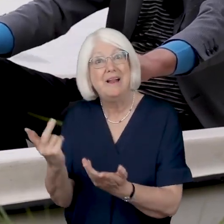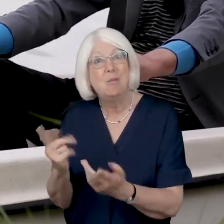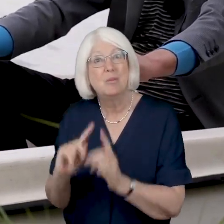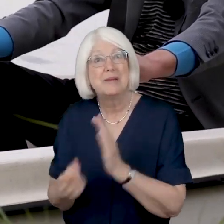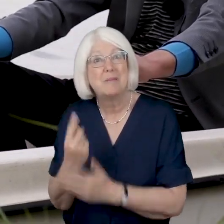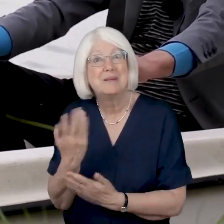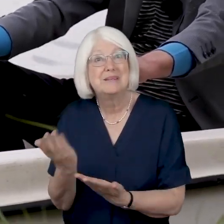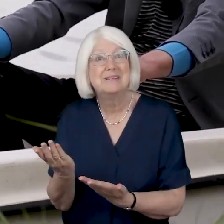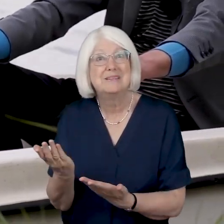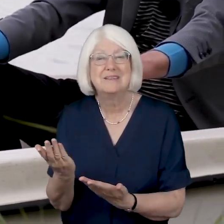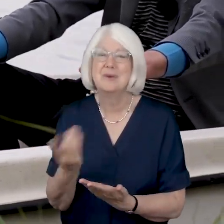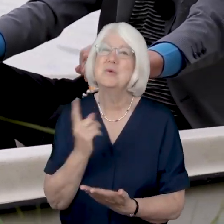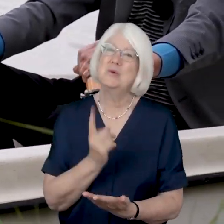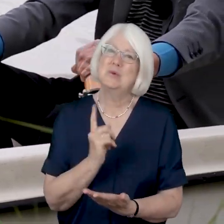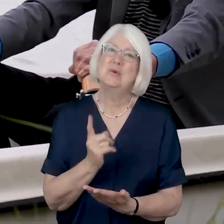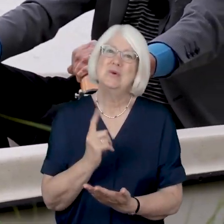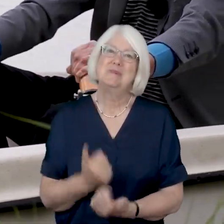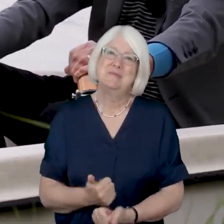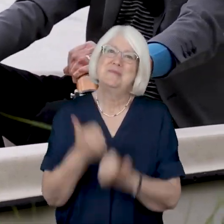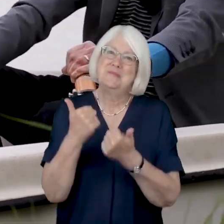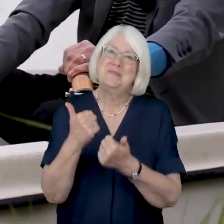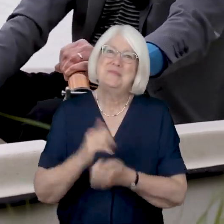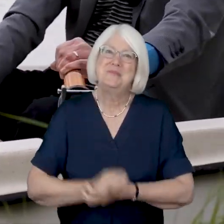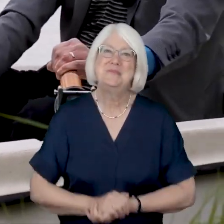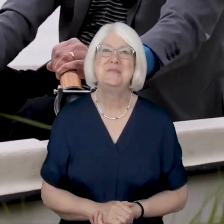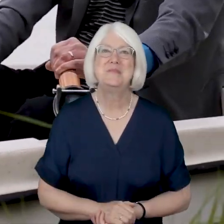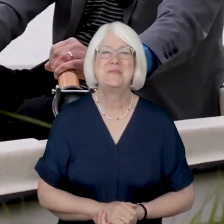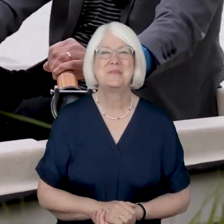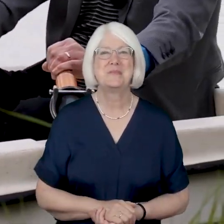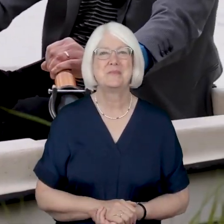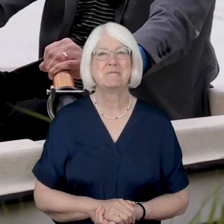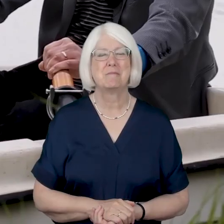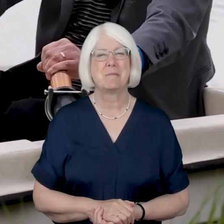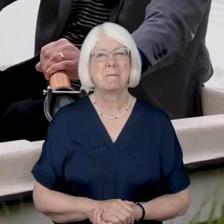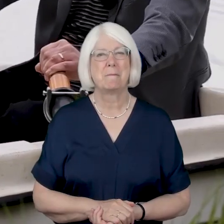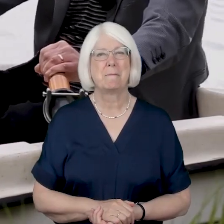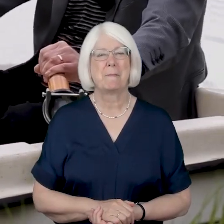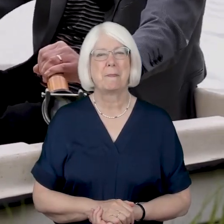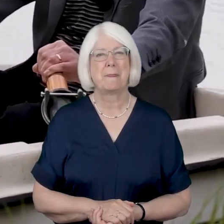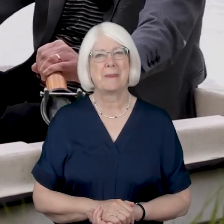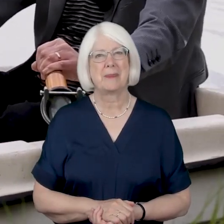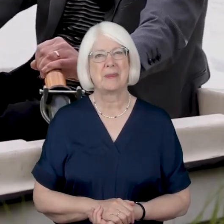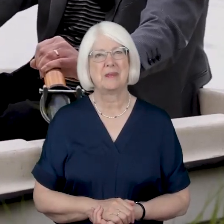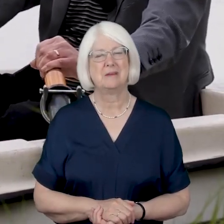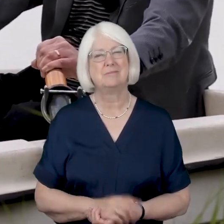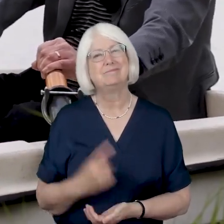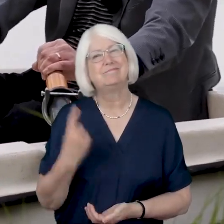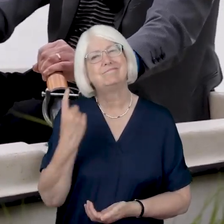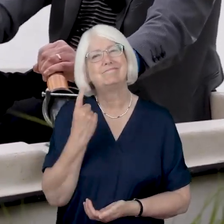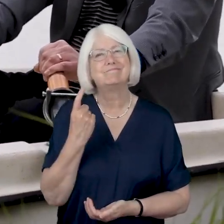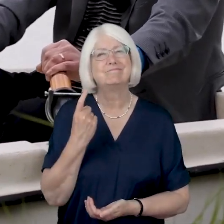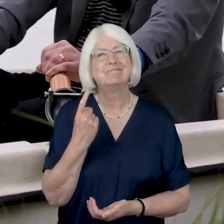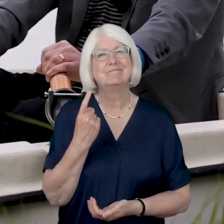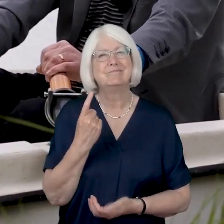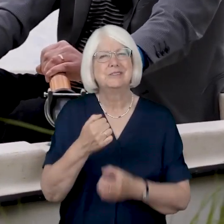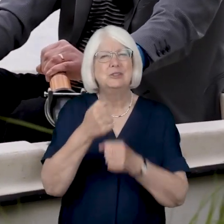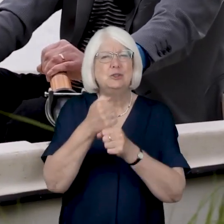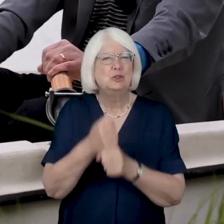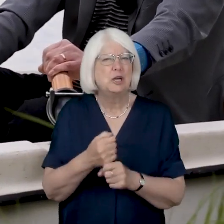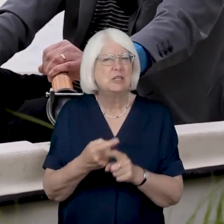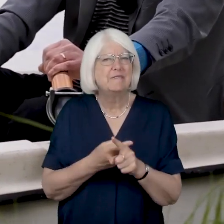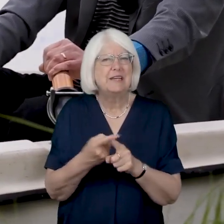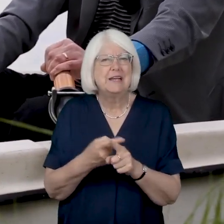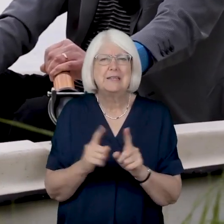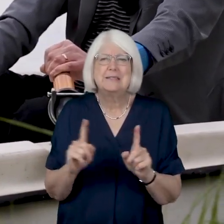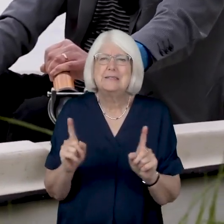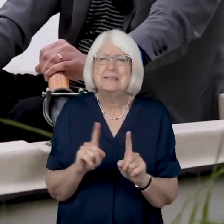to someone else. So I love that about the story. And then, I mean, I was thinking about it in terms of the Church of